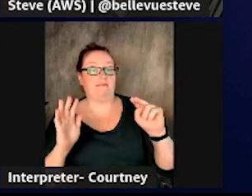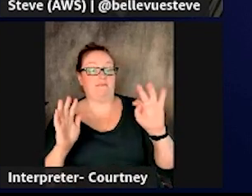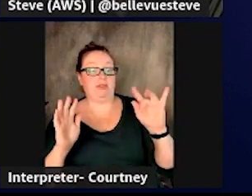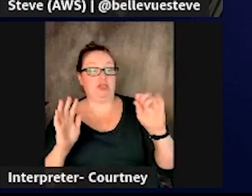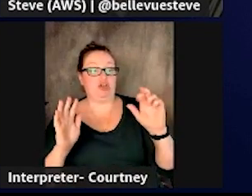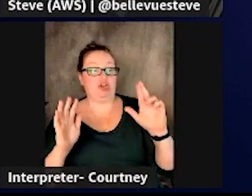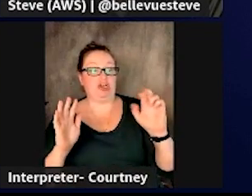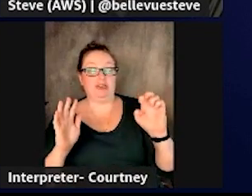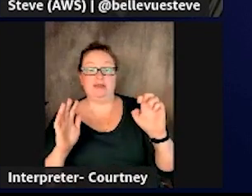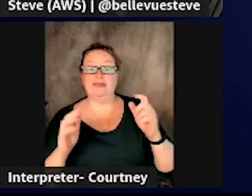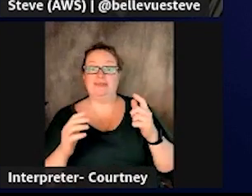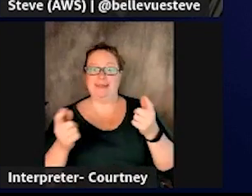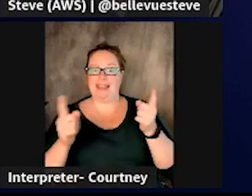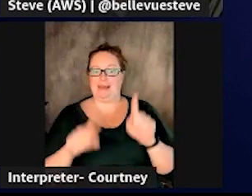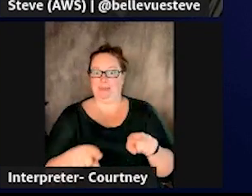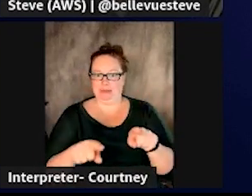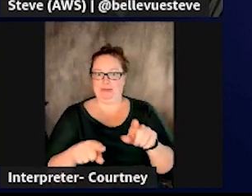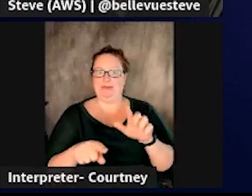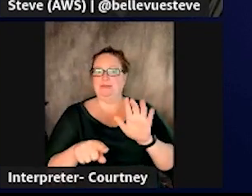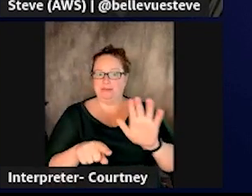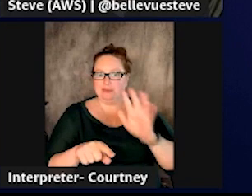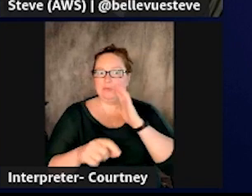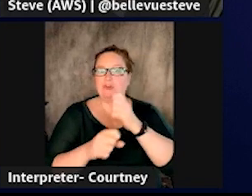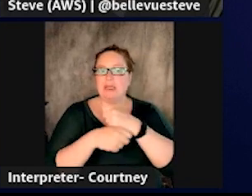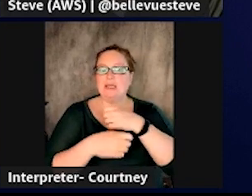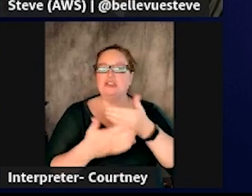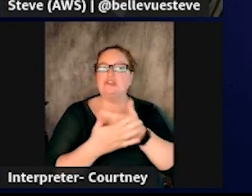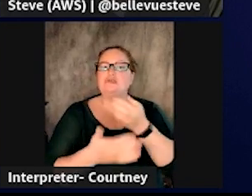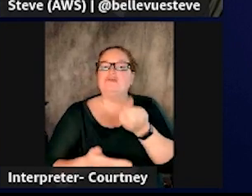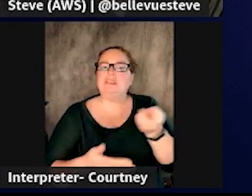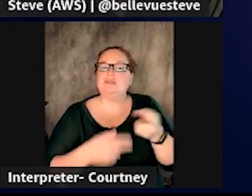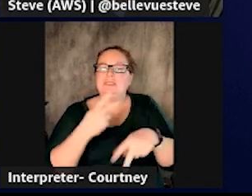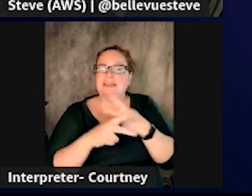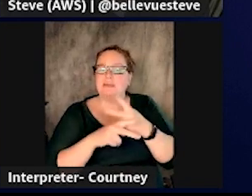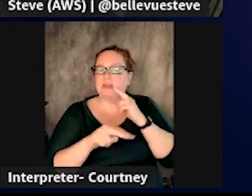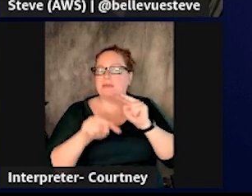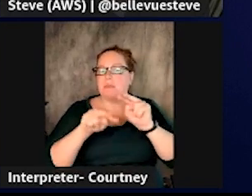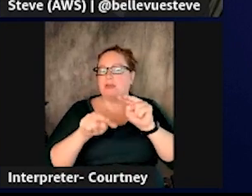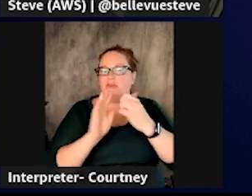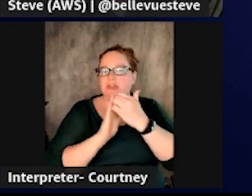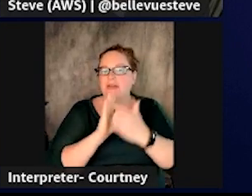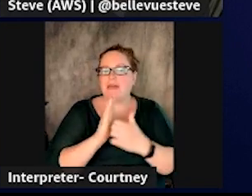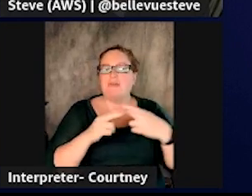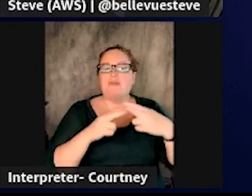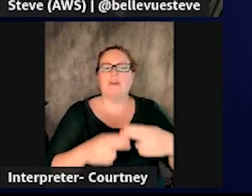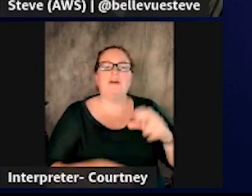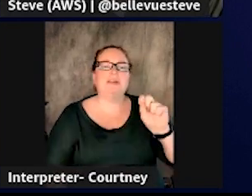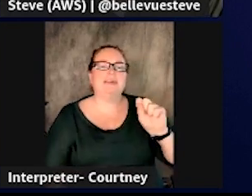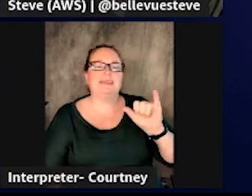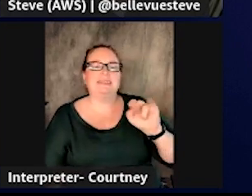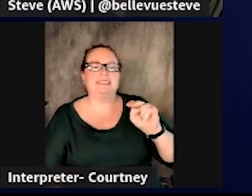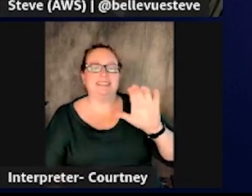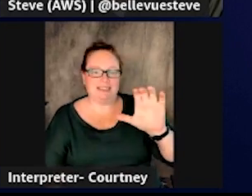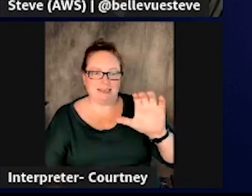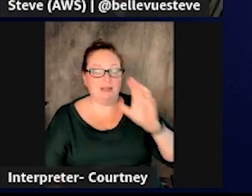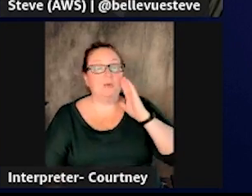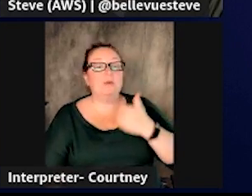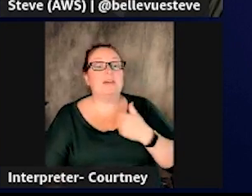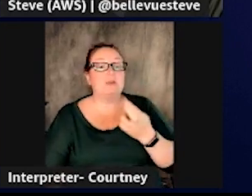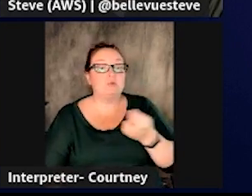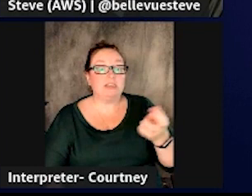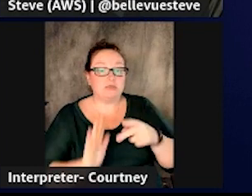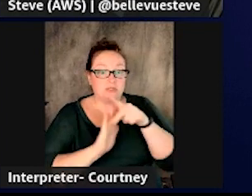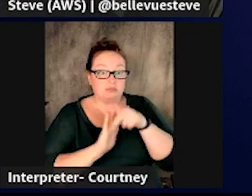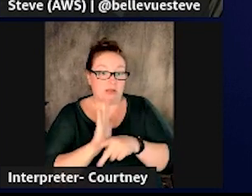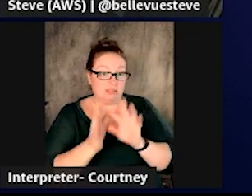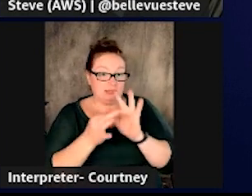the scenes is we're going to create a new resource type in the monitoring account called a sink. And that sink will have a resource policy associated with it, which I'll show you